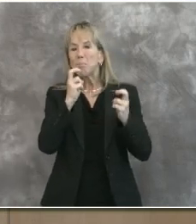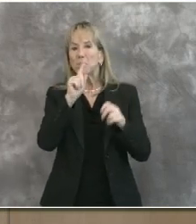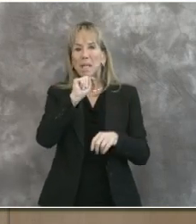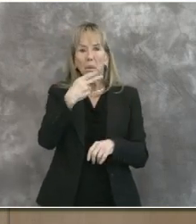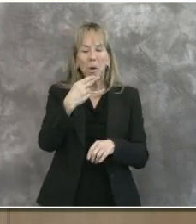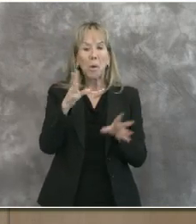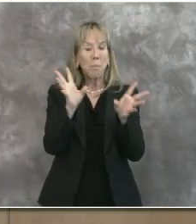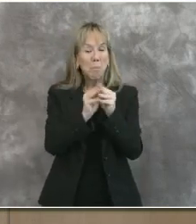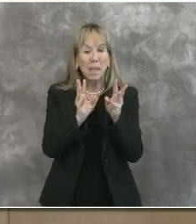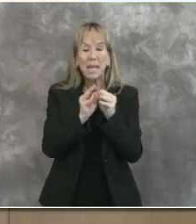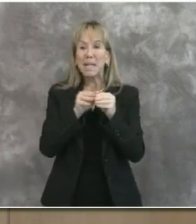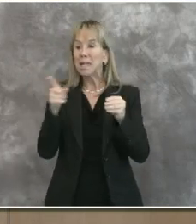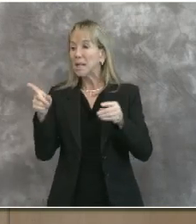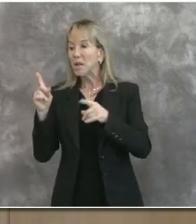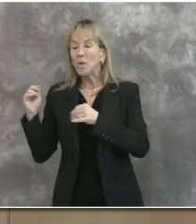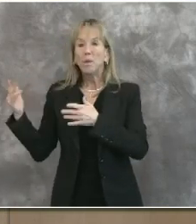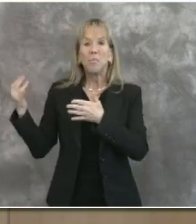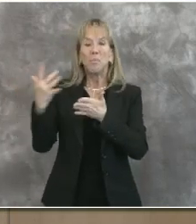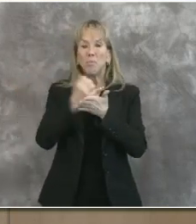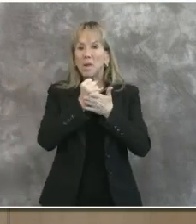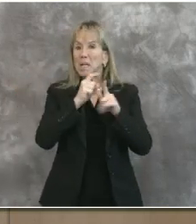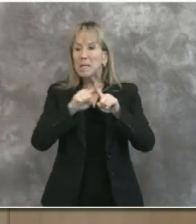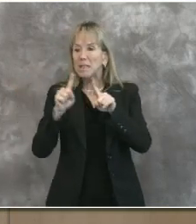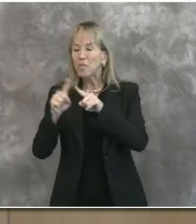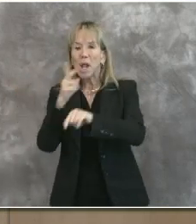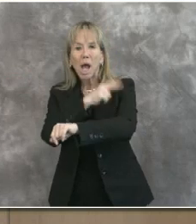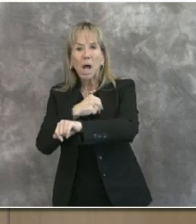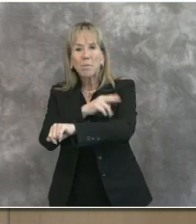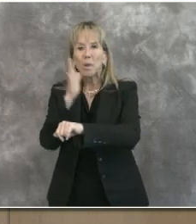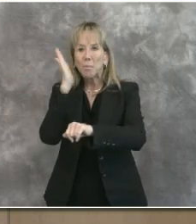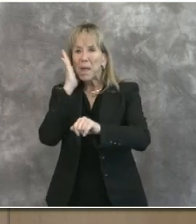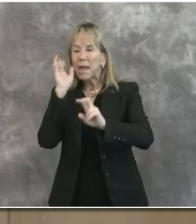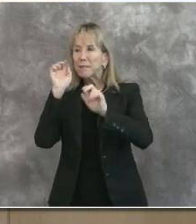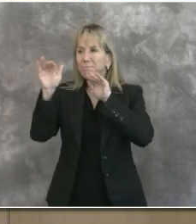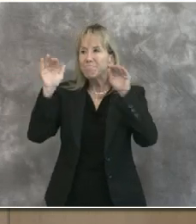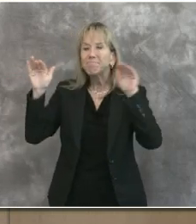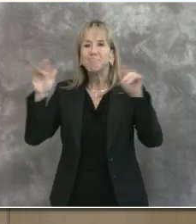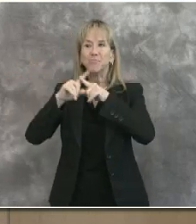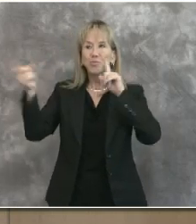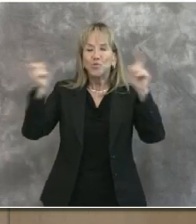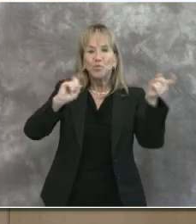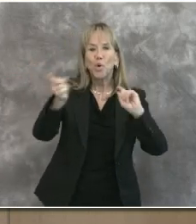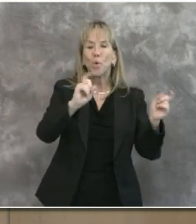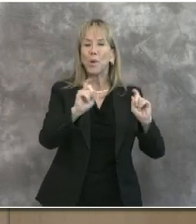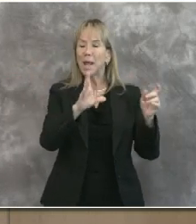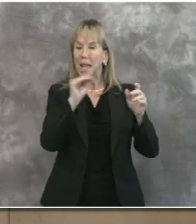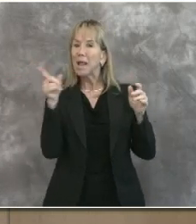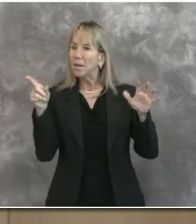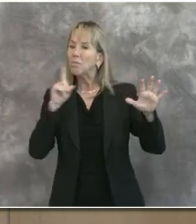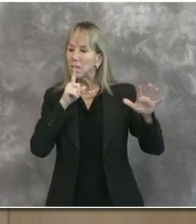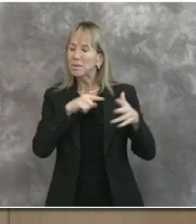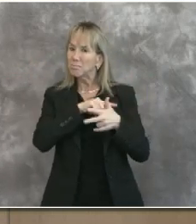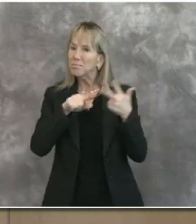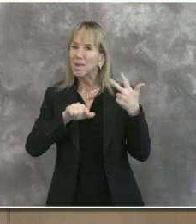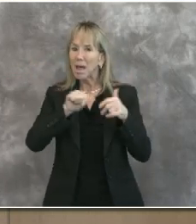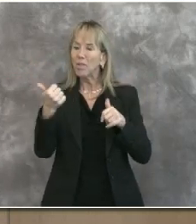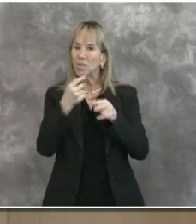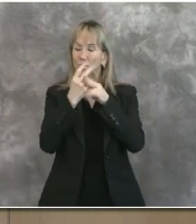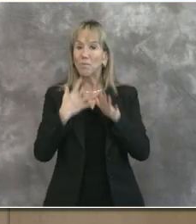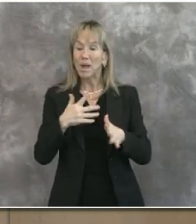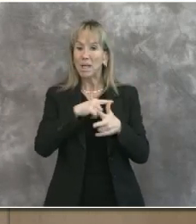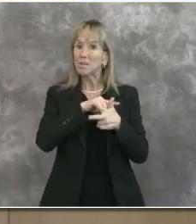Gaspar was instrumental in getting a number of hospital beds donated. And I know that both Supervisor